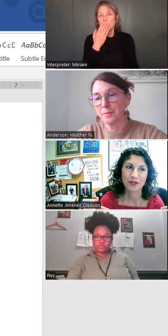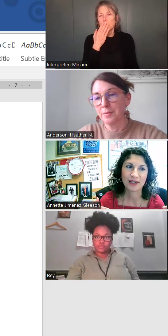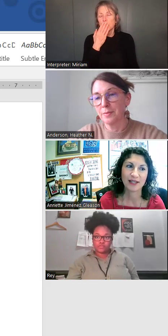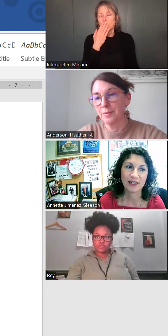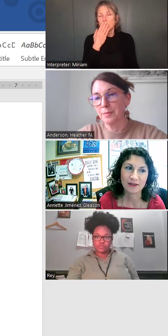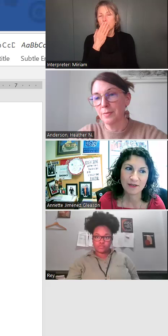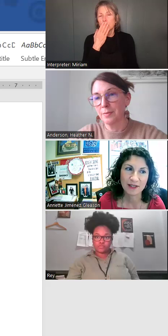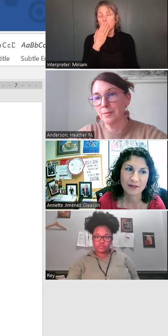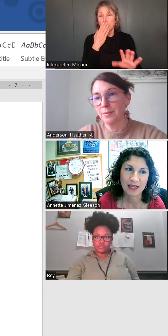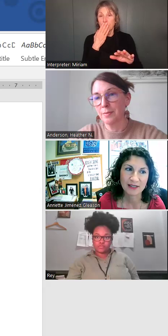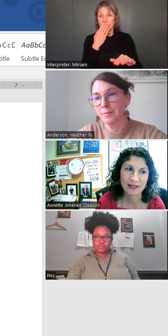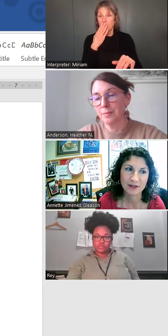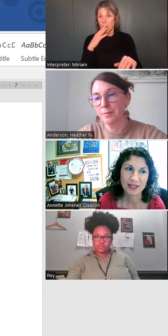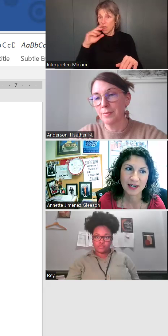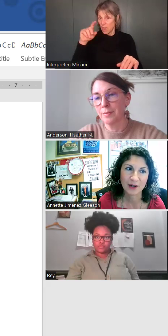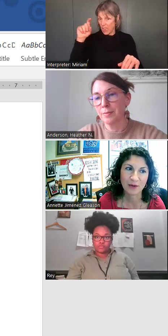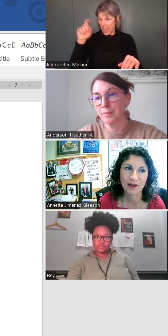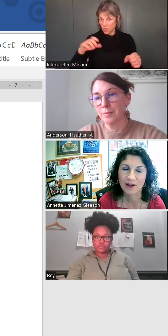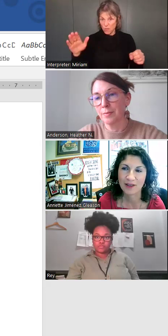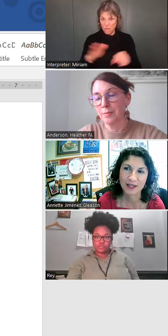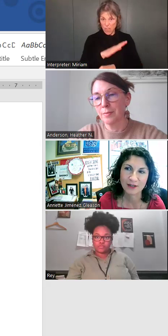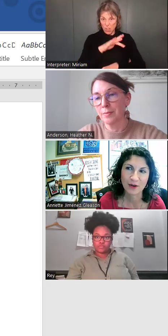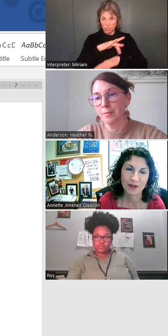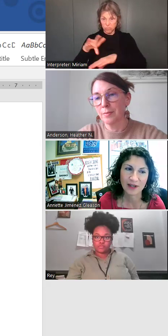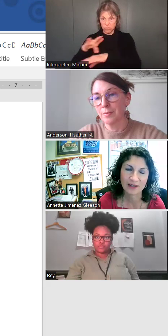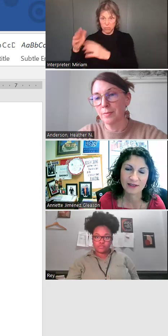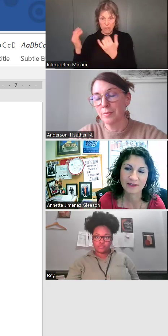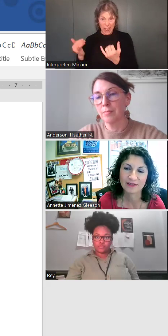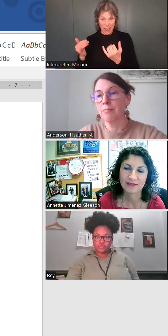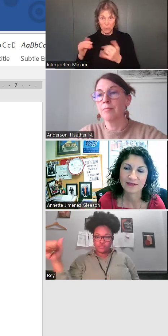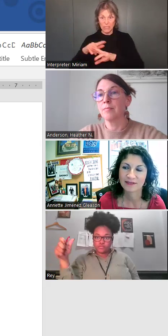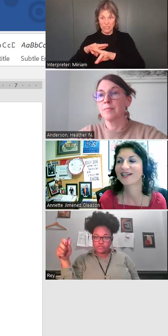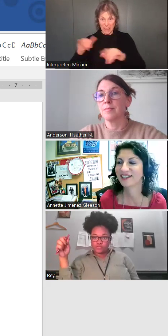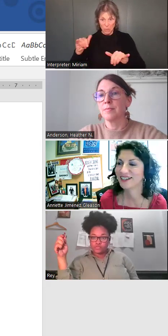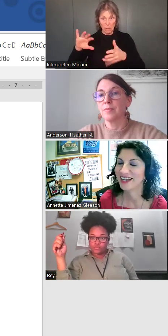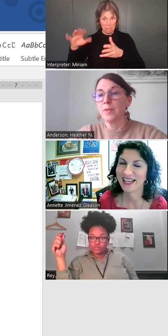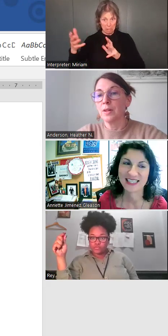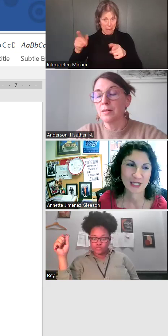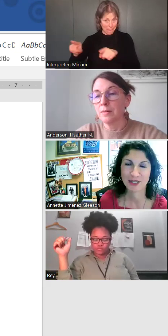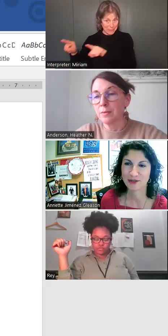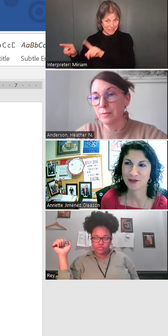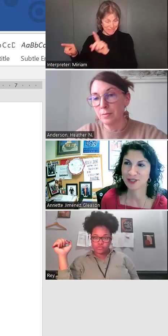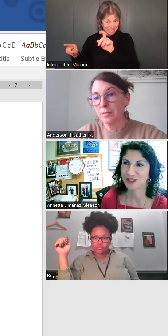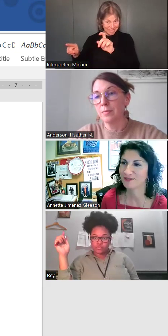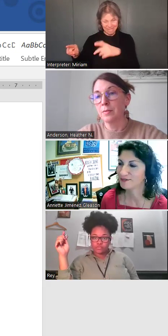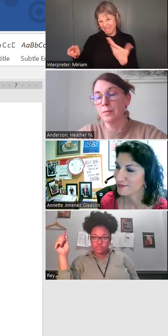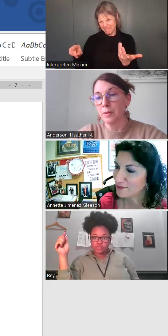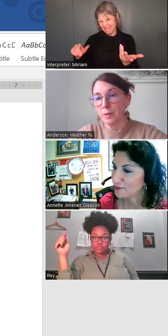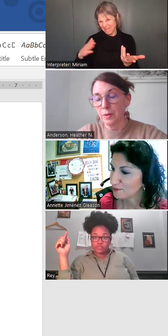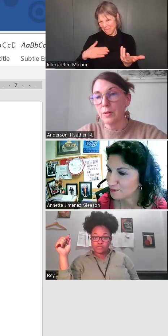do we need to fill these vacancies right now while all that is going on? I guess that's my general